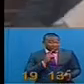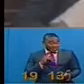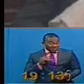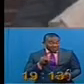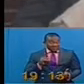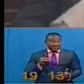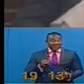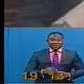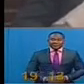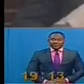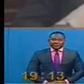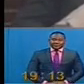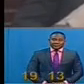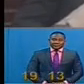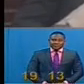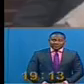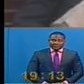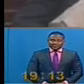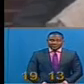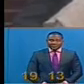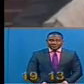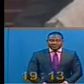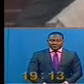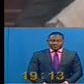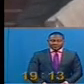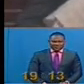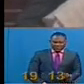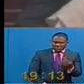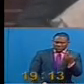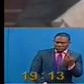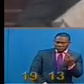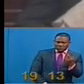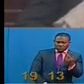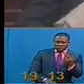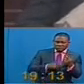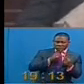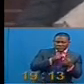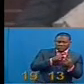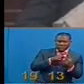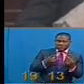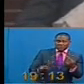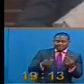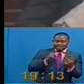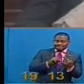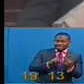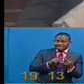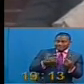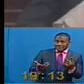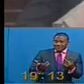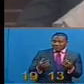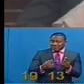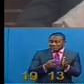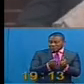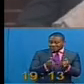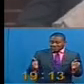deserved it. The two entities did not account for all the proceeds realized from the disposal within the required